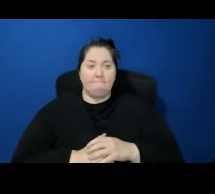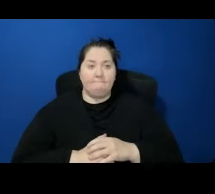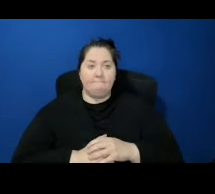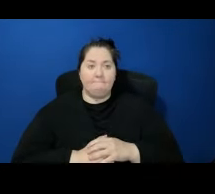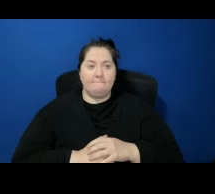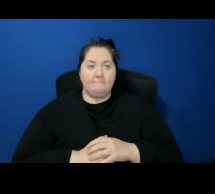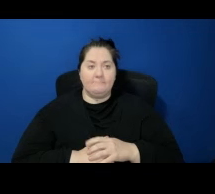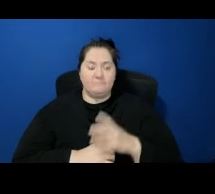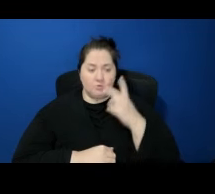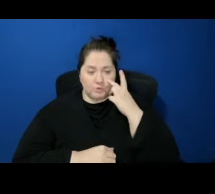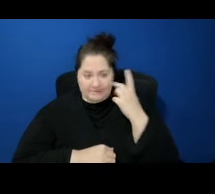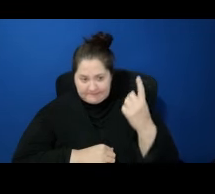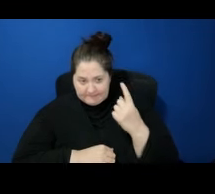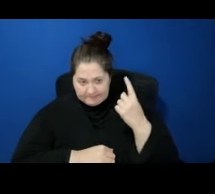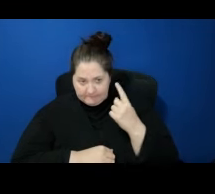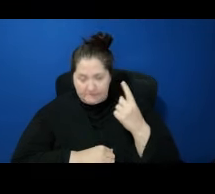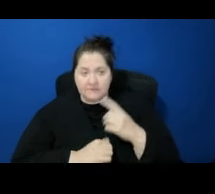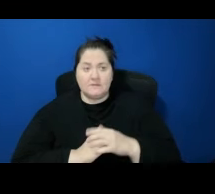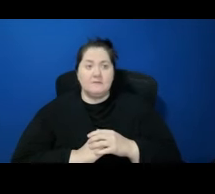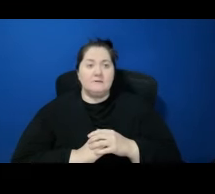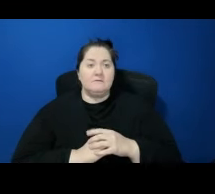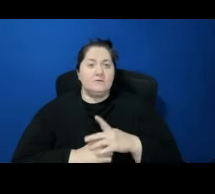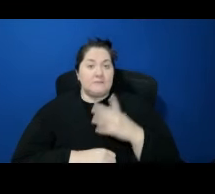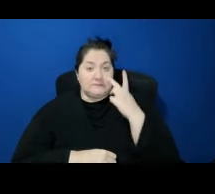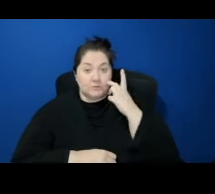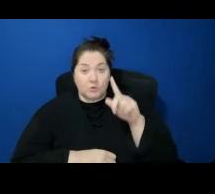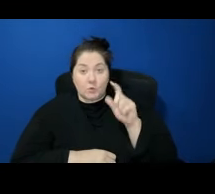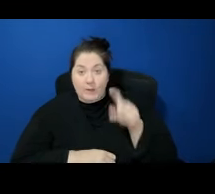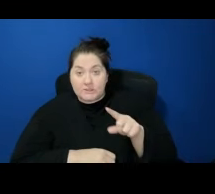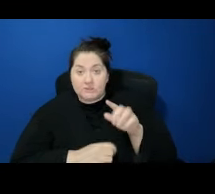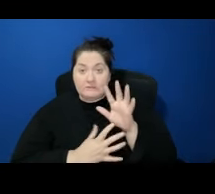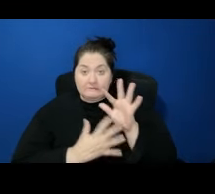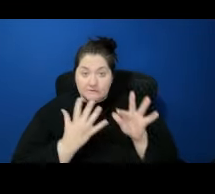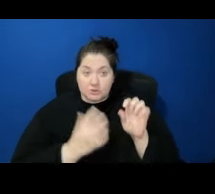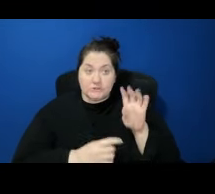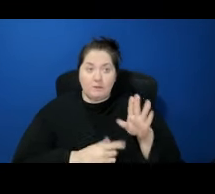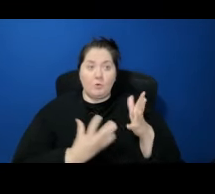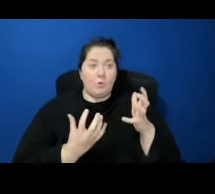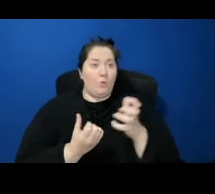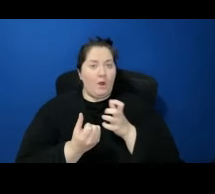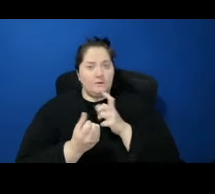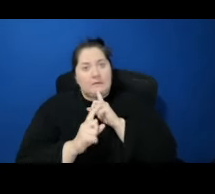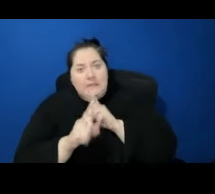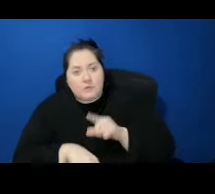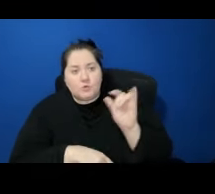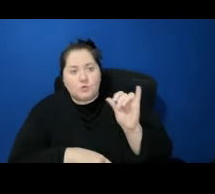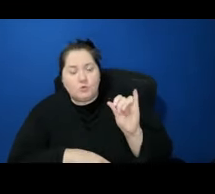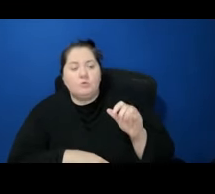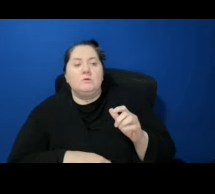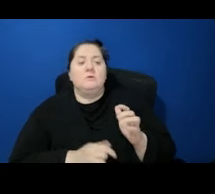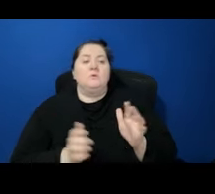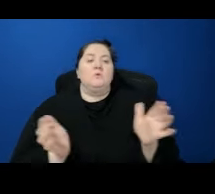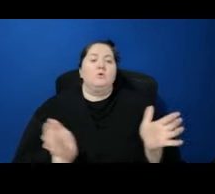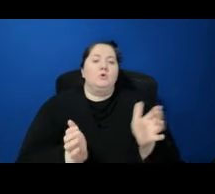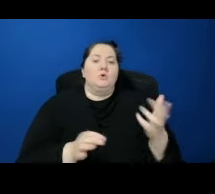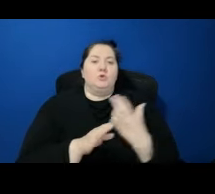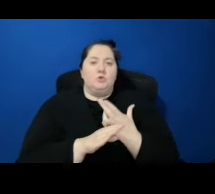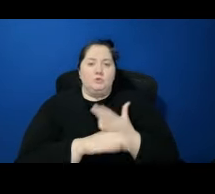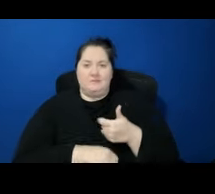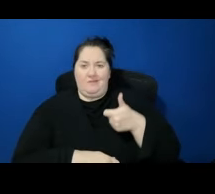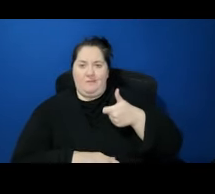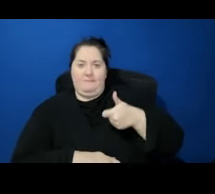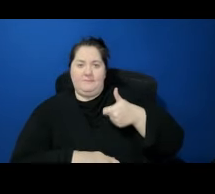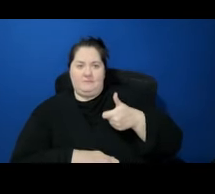if you see something, if you see a question in the Featured tab that you also would like answered, we really encourage you to use that thumbs up